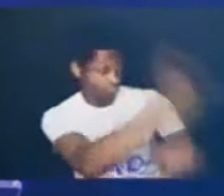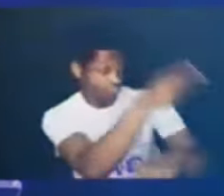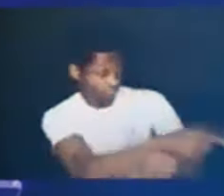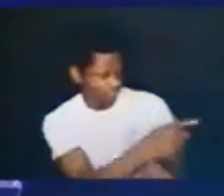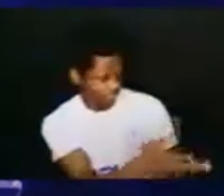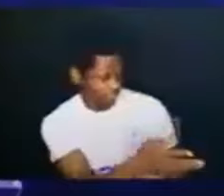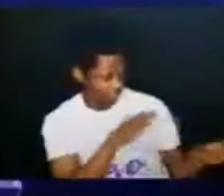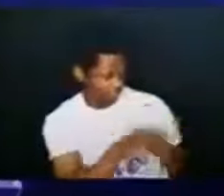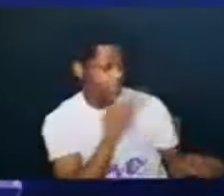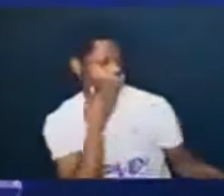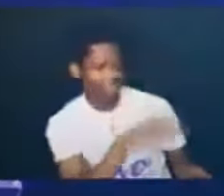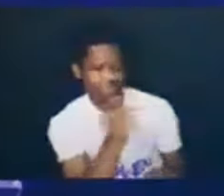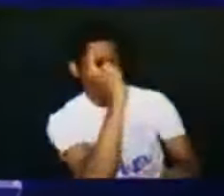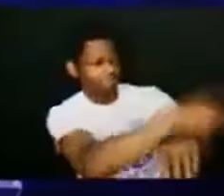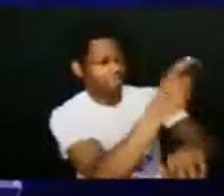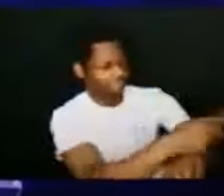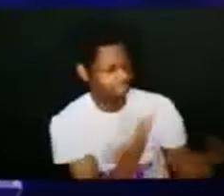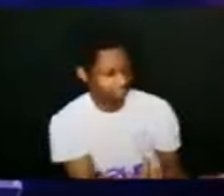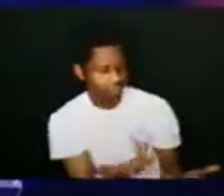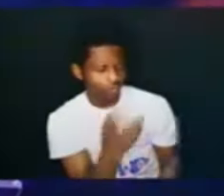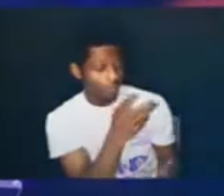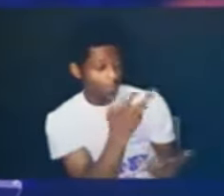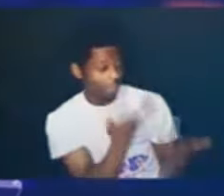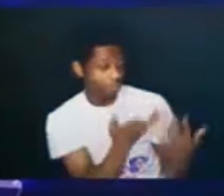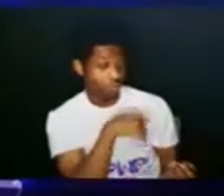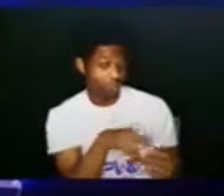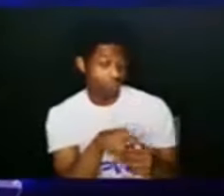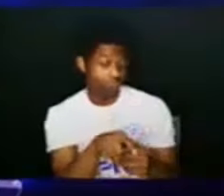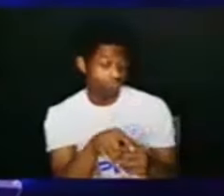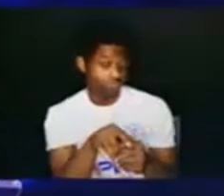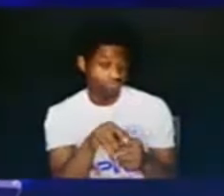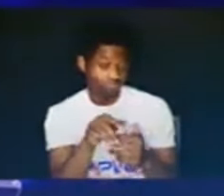straight. One may be offended because you took your stand.